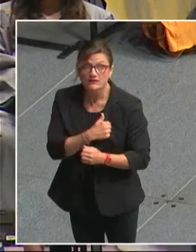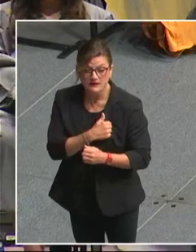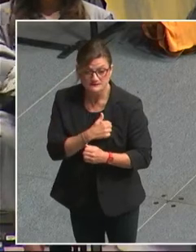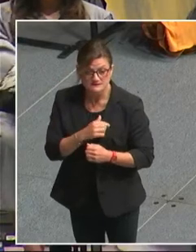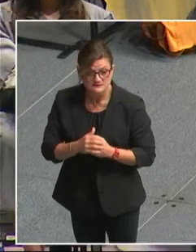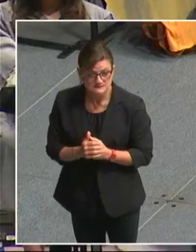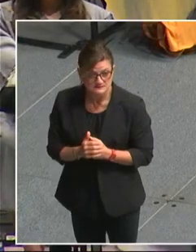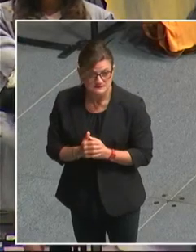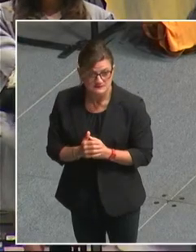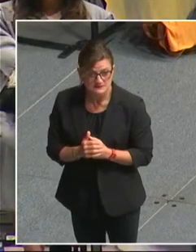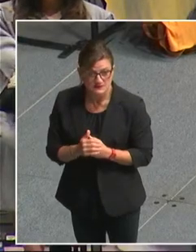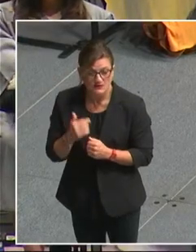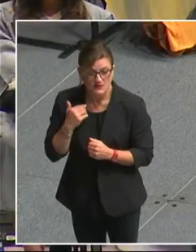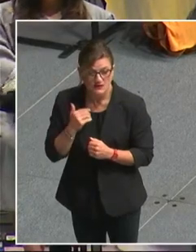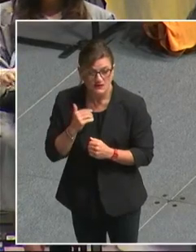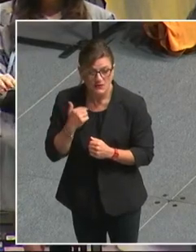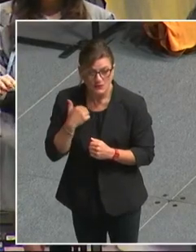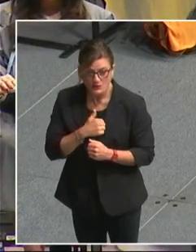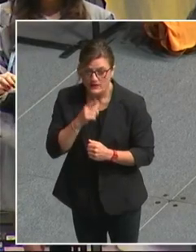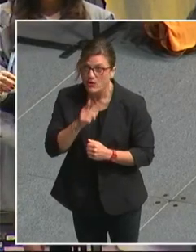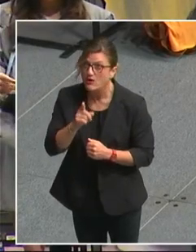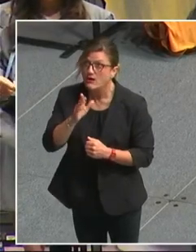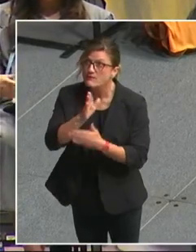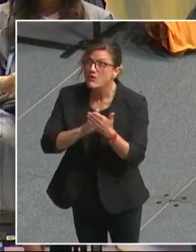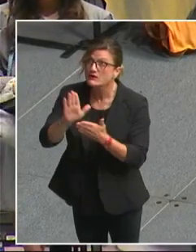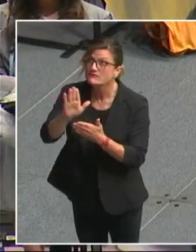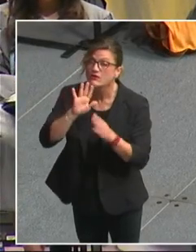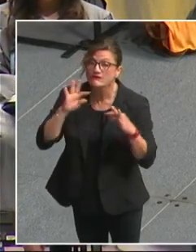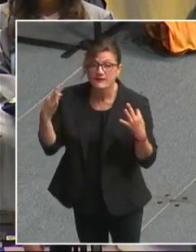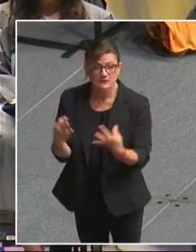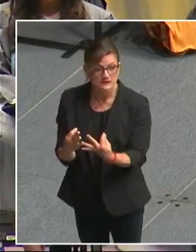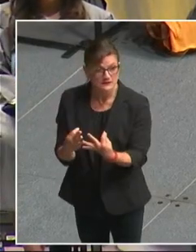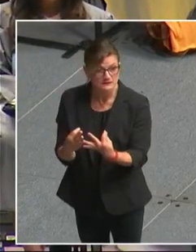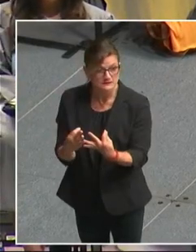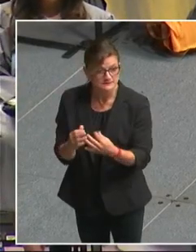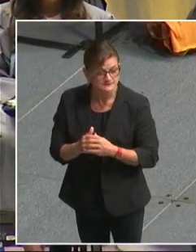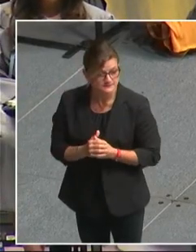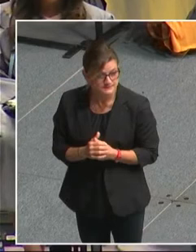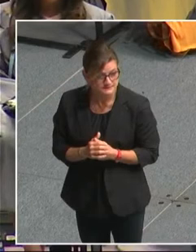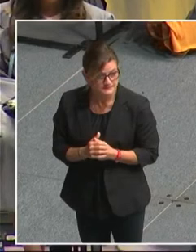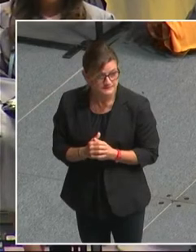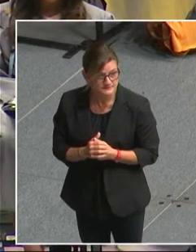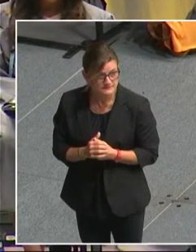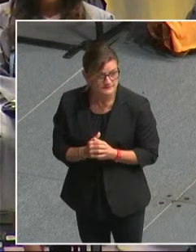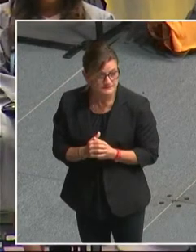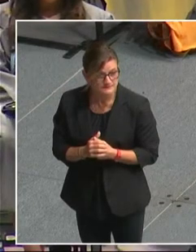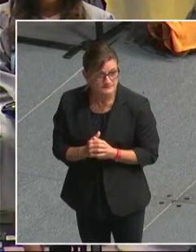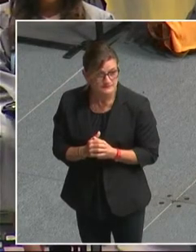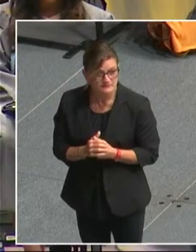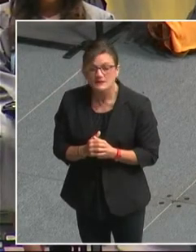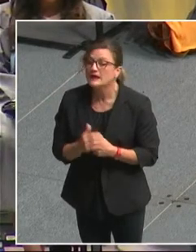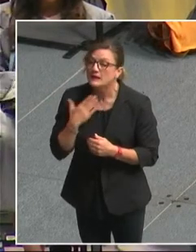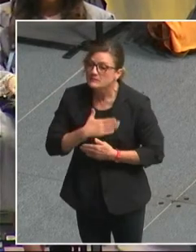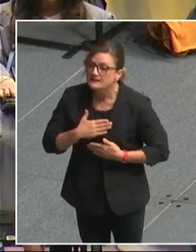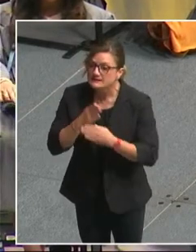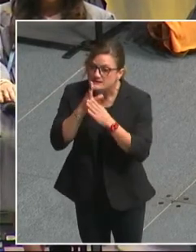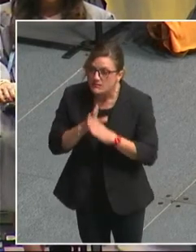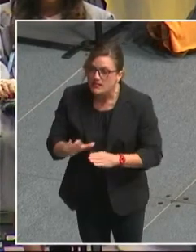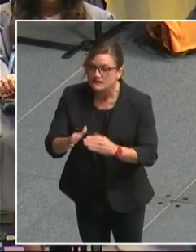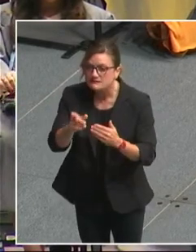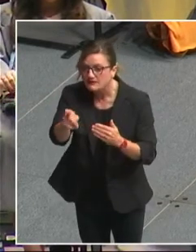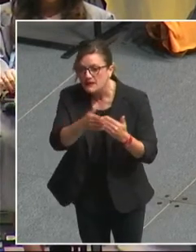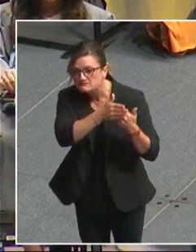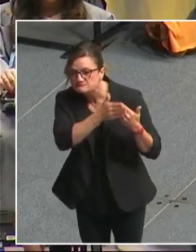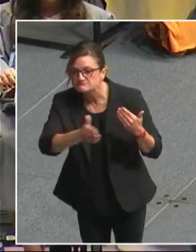family, and we ask that you please create and remain no matter how far they go, in time